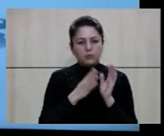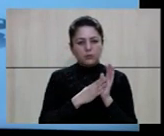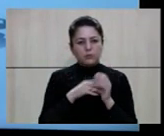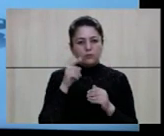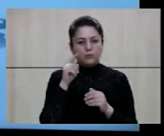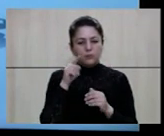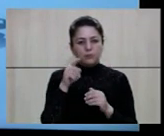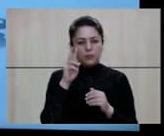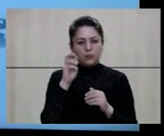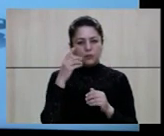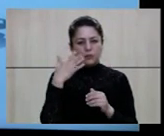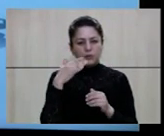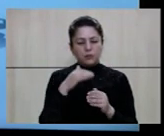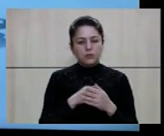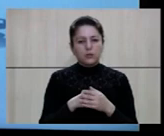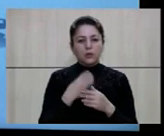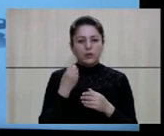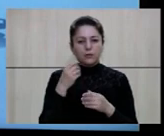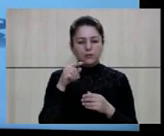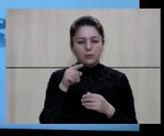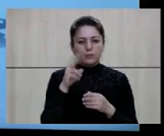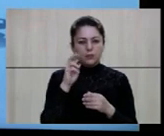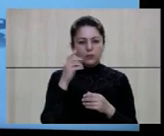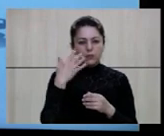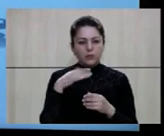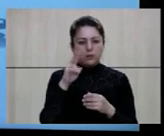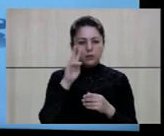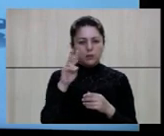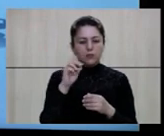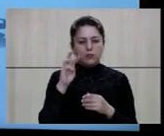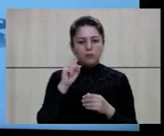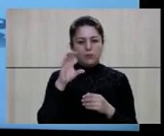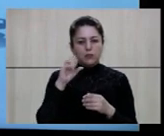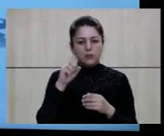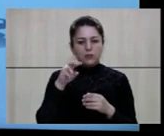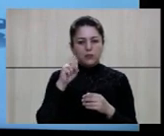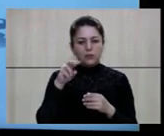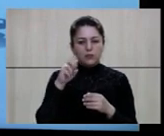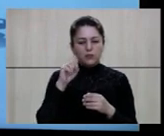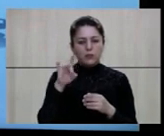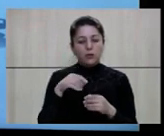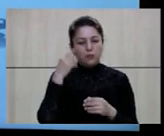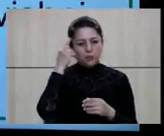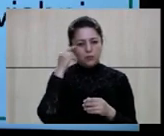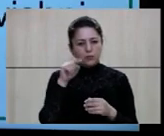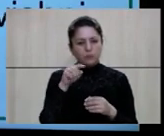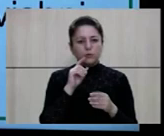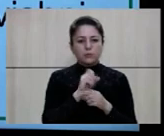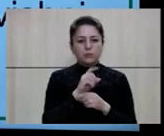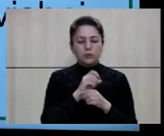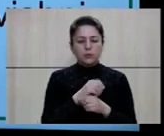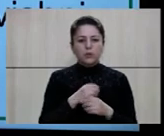1249-chi, 1250-chi hamda 1252-chi masalalar. O'ylaymanki, bu